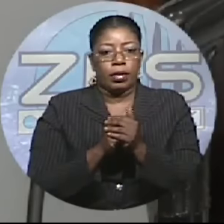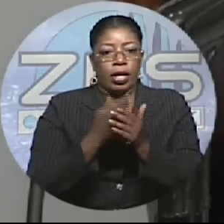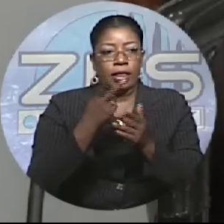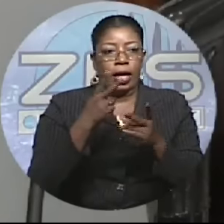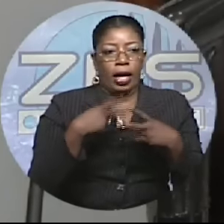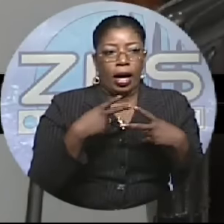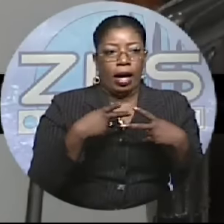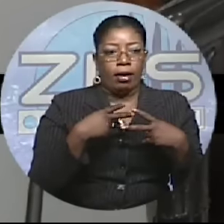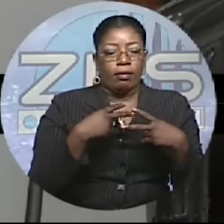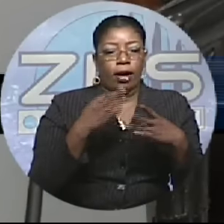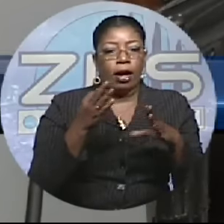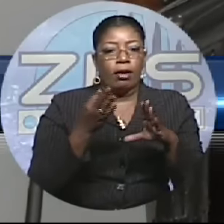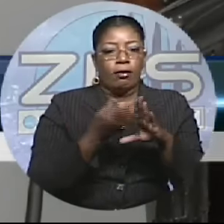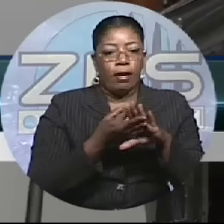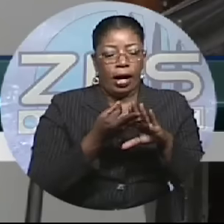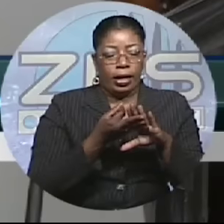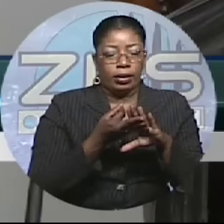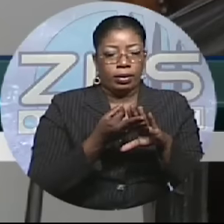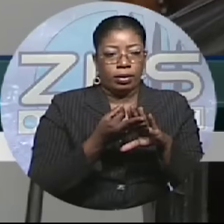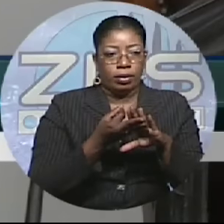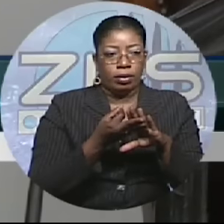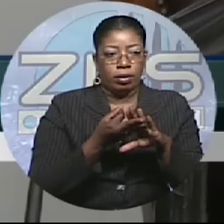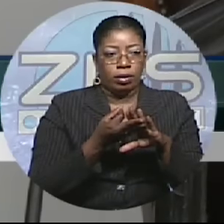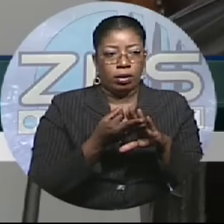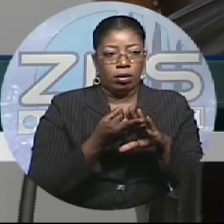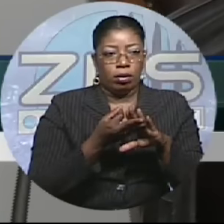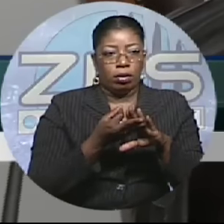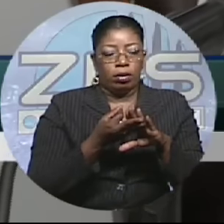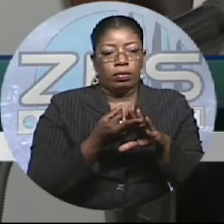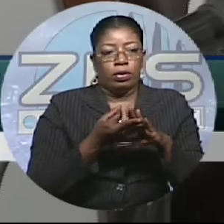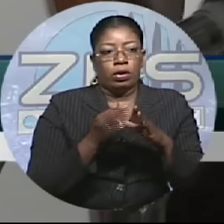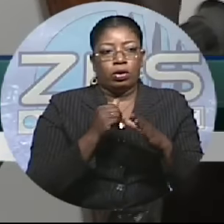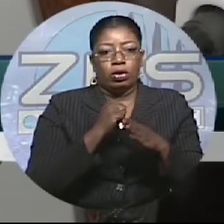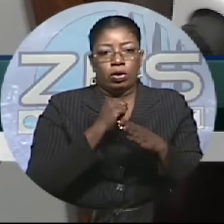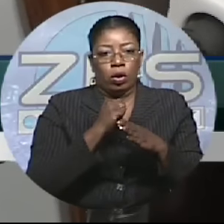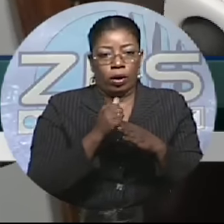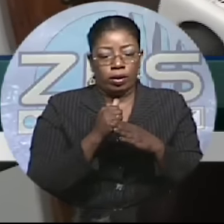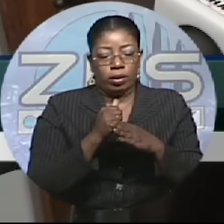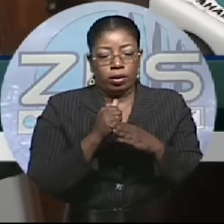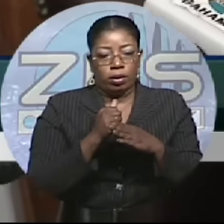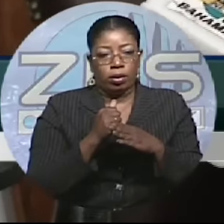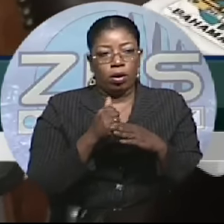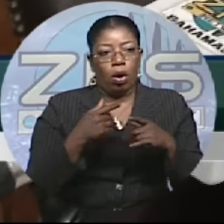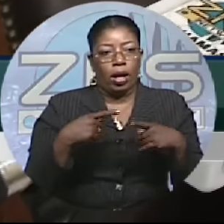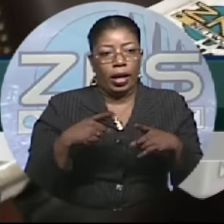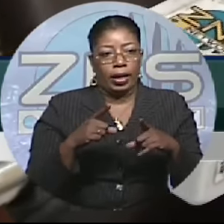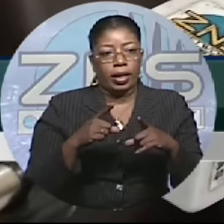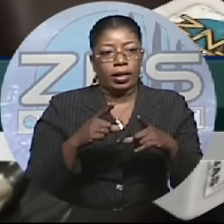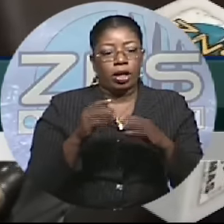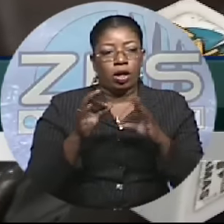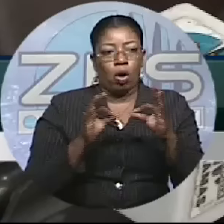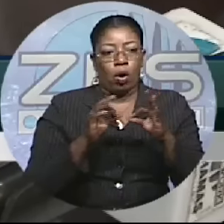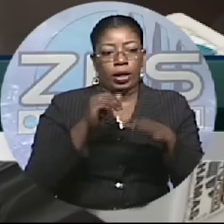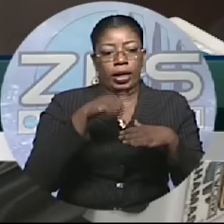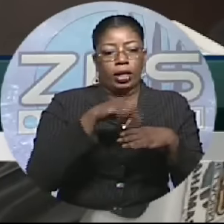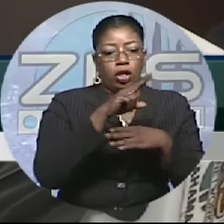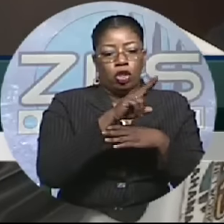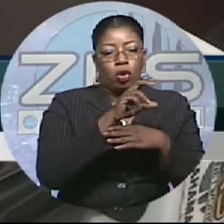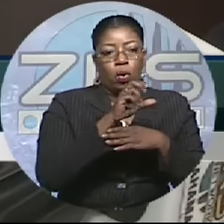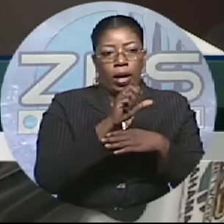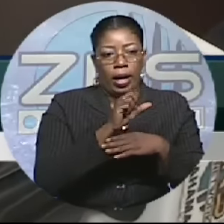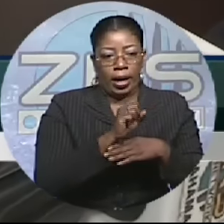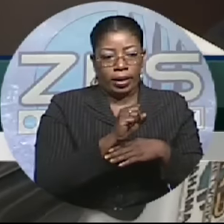a motion to dismiss or in some way allow the courts in the United States